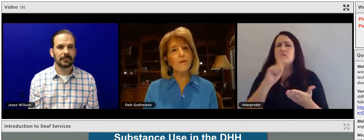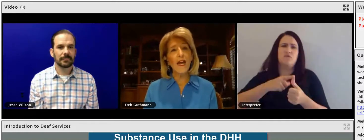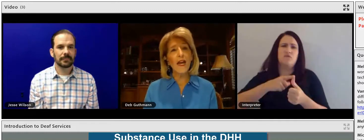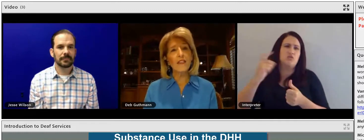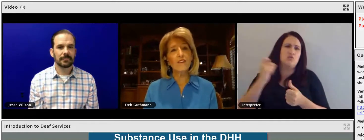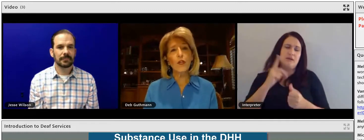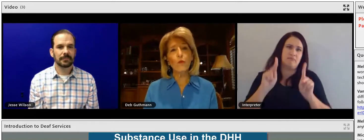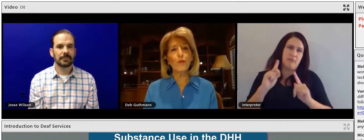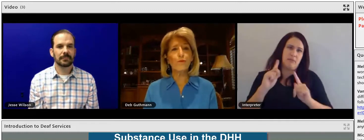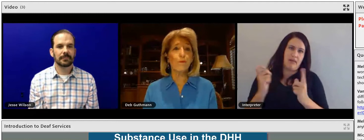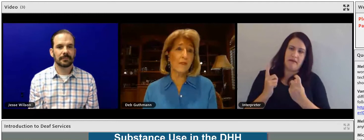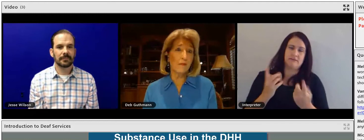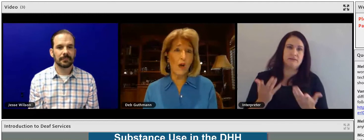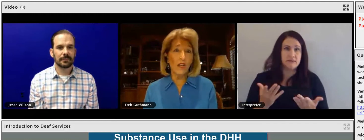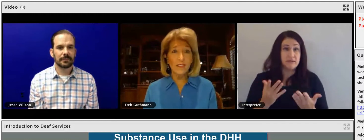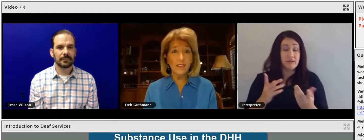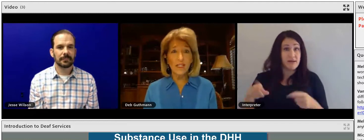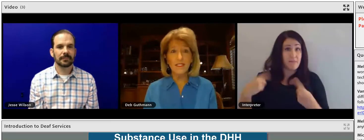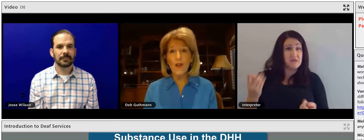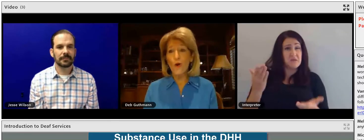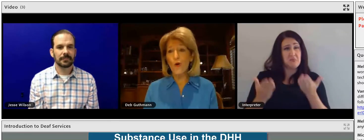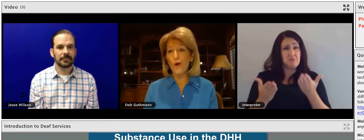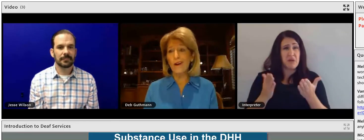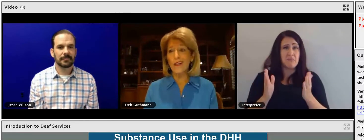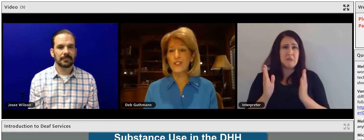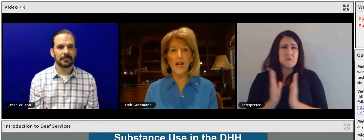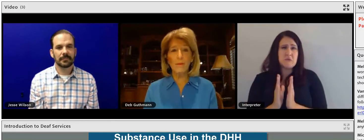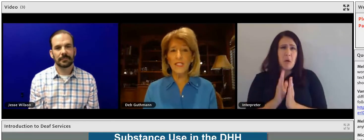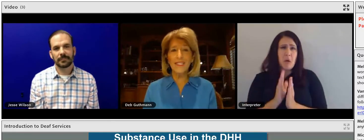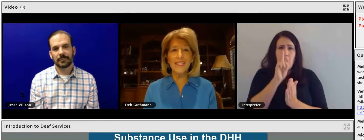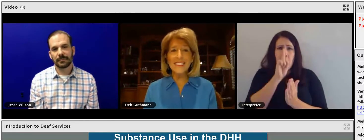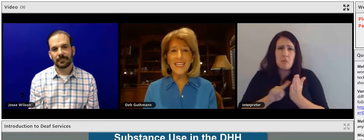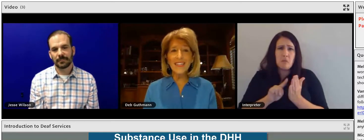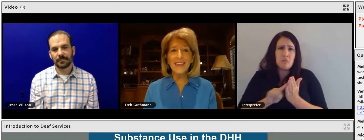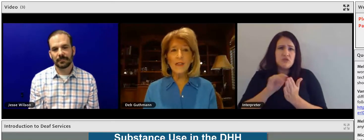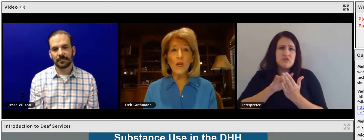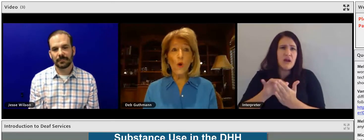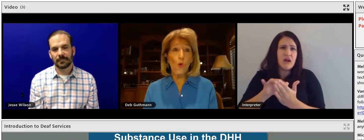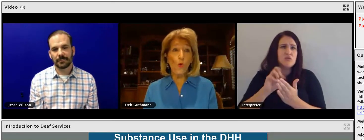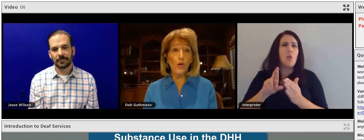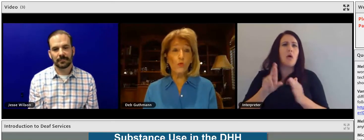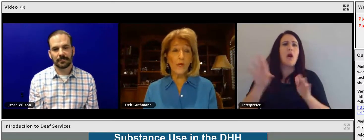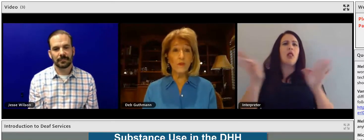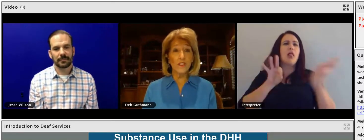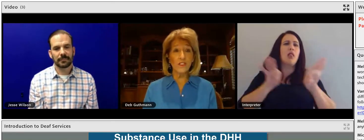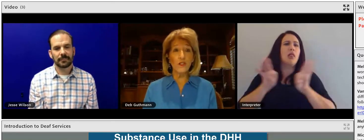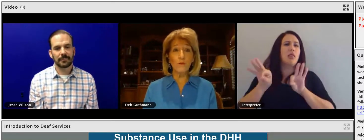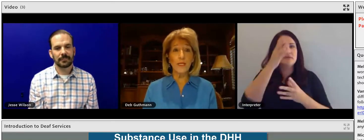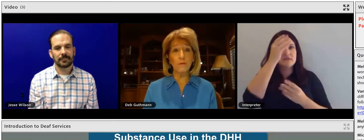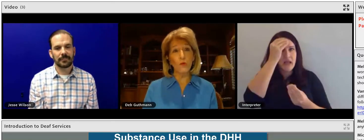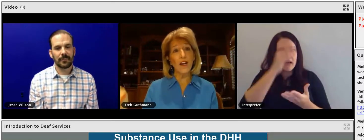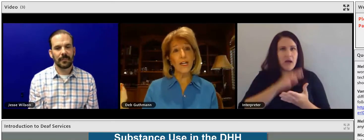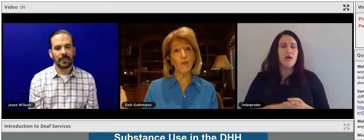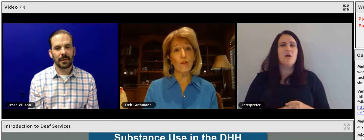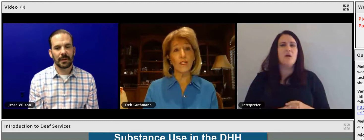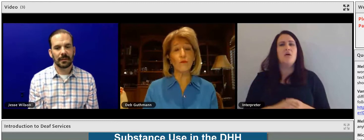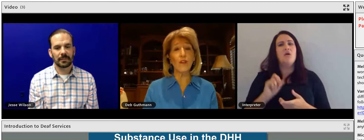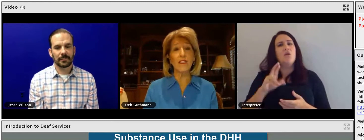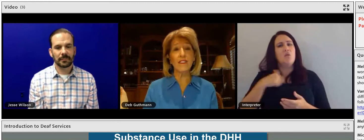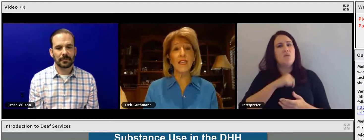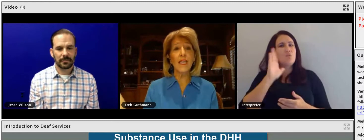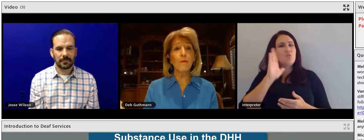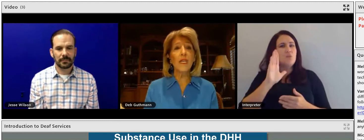asked. And in the past, there were maybe small studies or extrapolated data, or we would assume